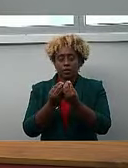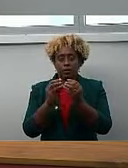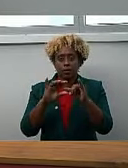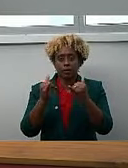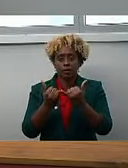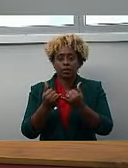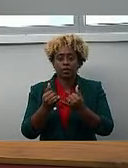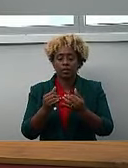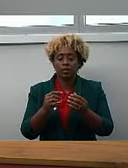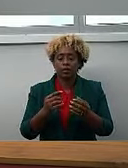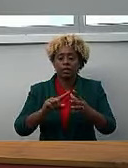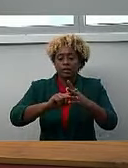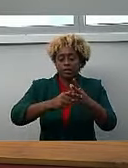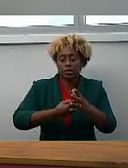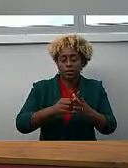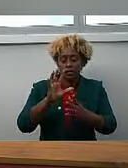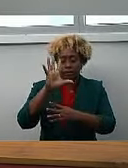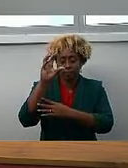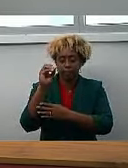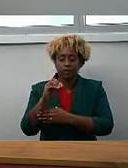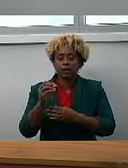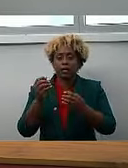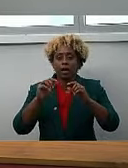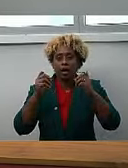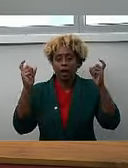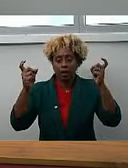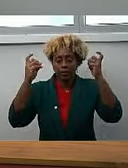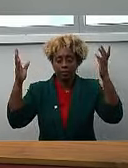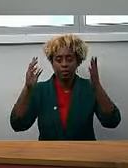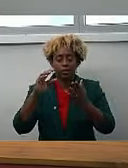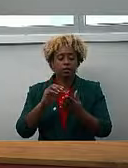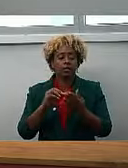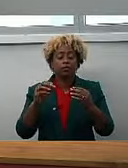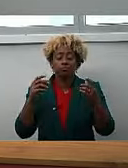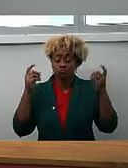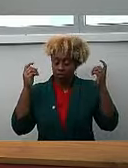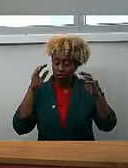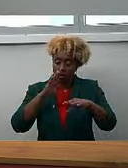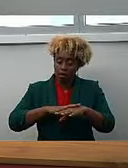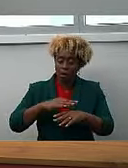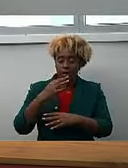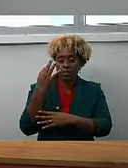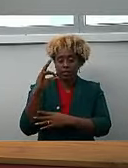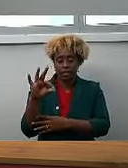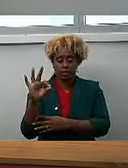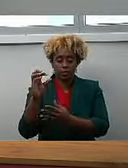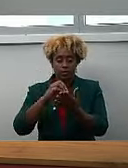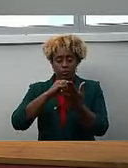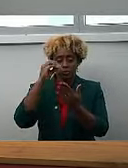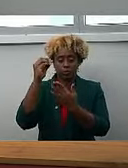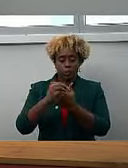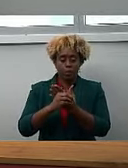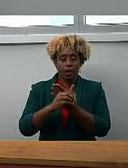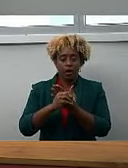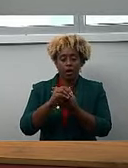of the 50th anniversary celebrations on the 19th of October, 2023.